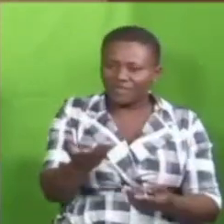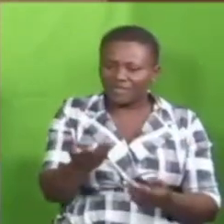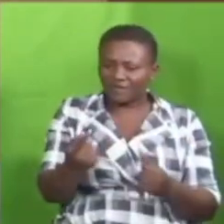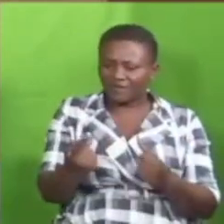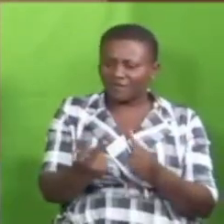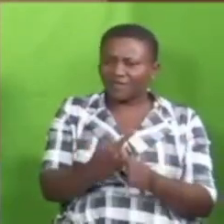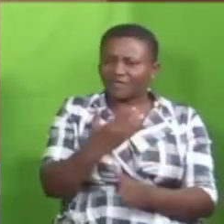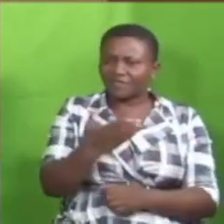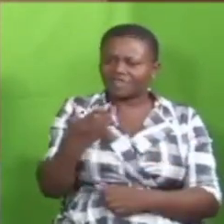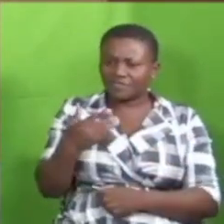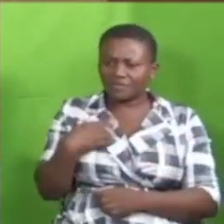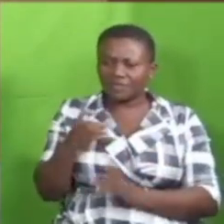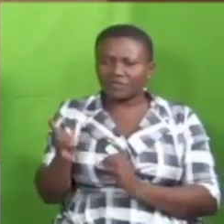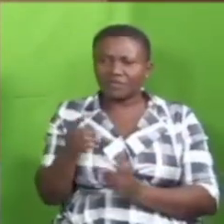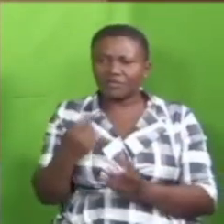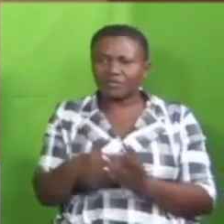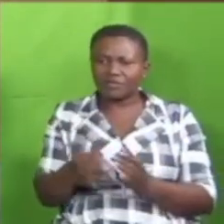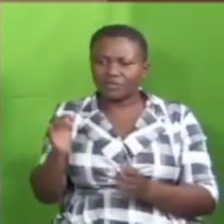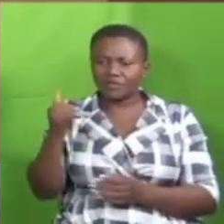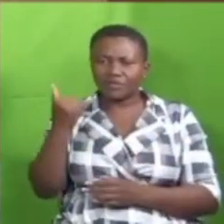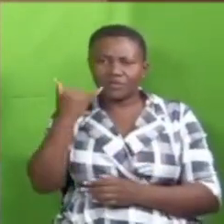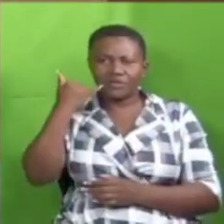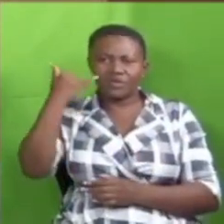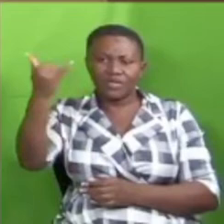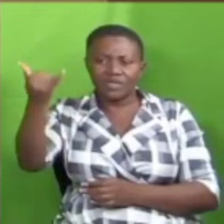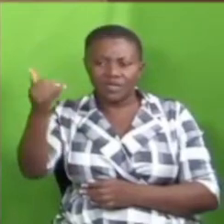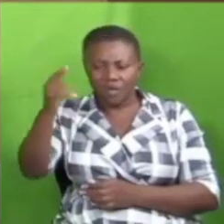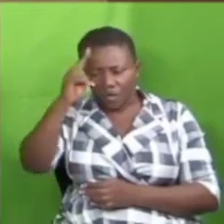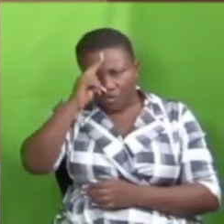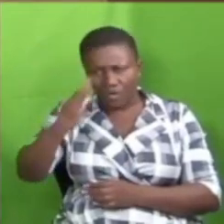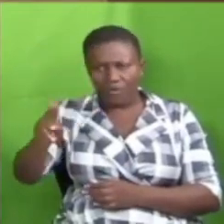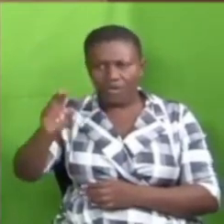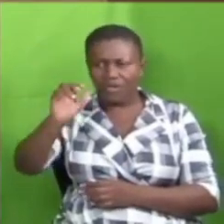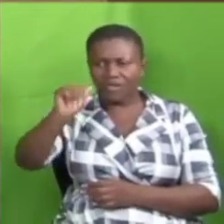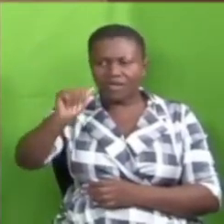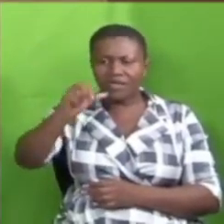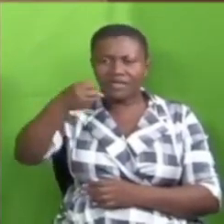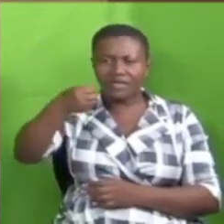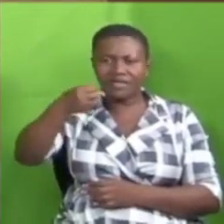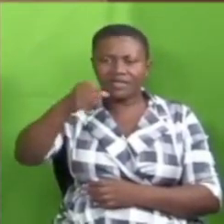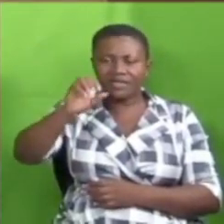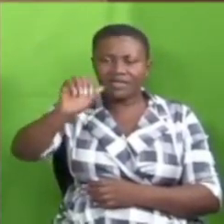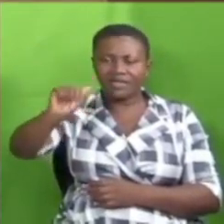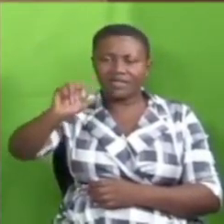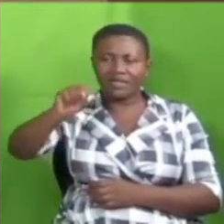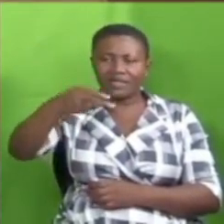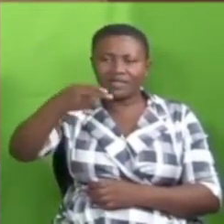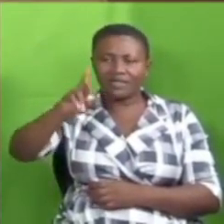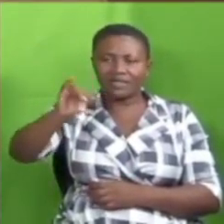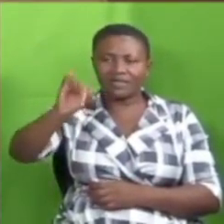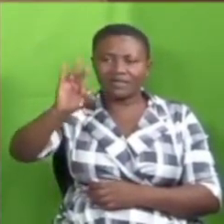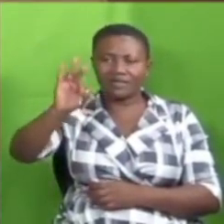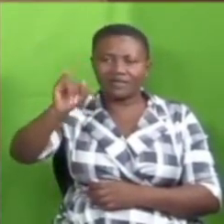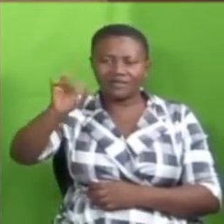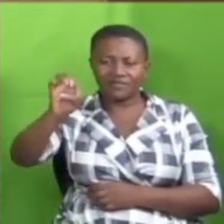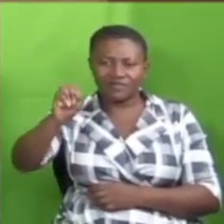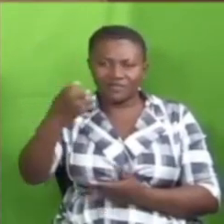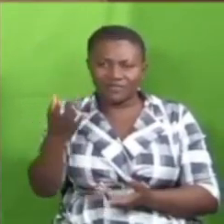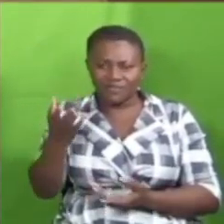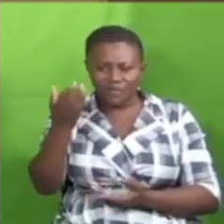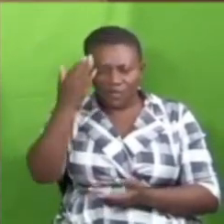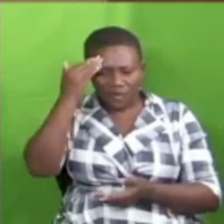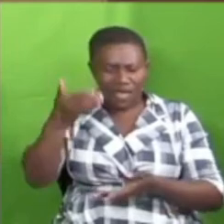did was to call Honorable Sifi and I said, why will you sit here and allow the